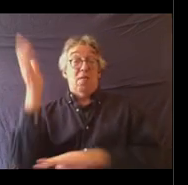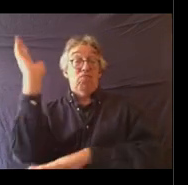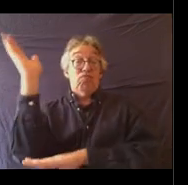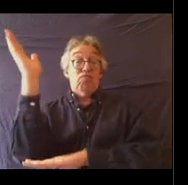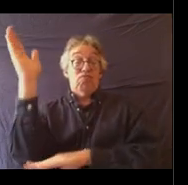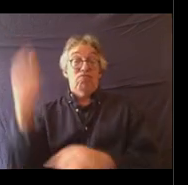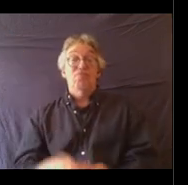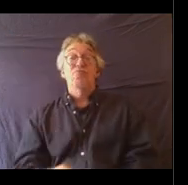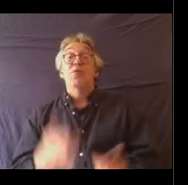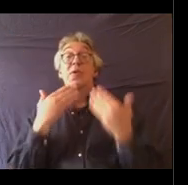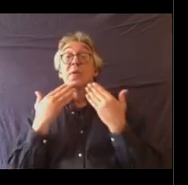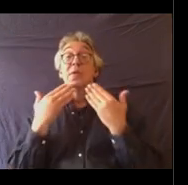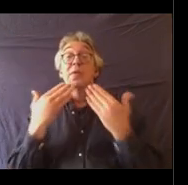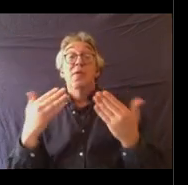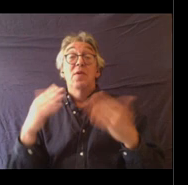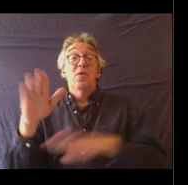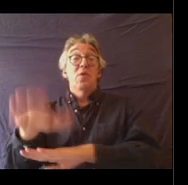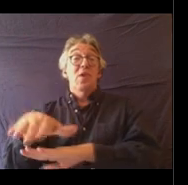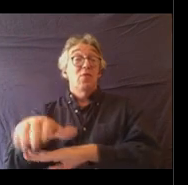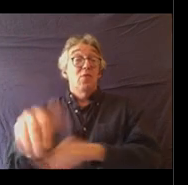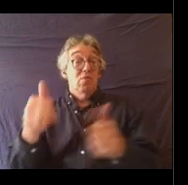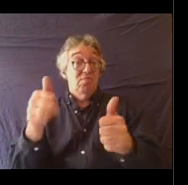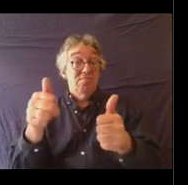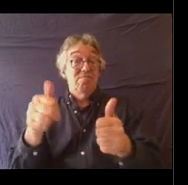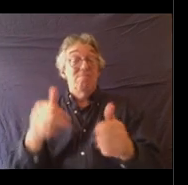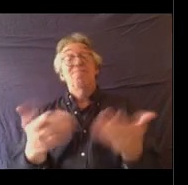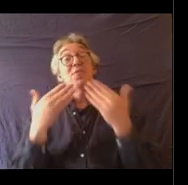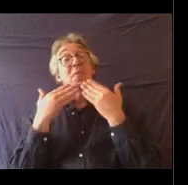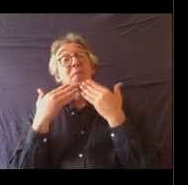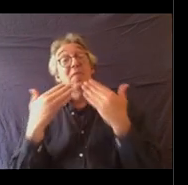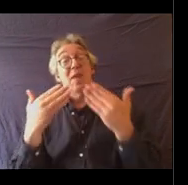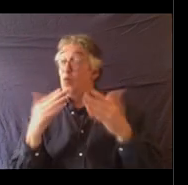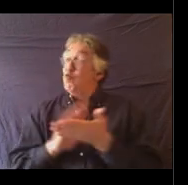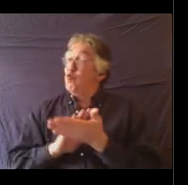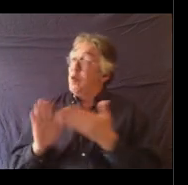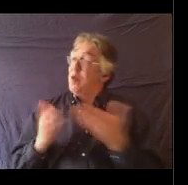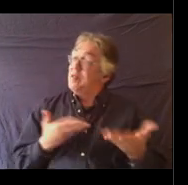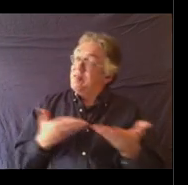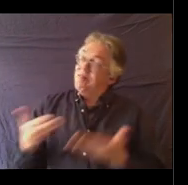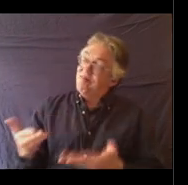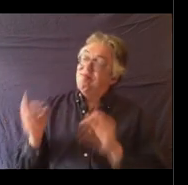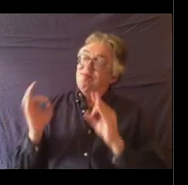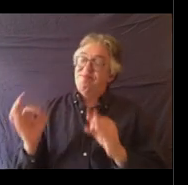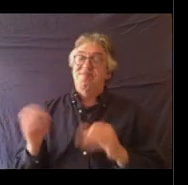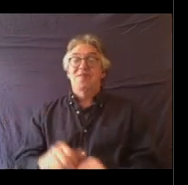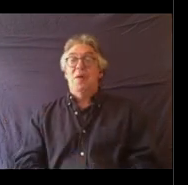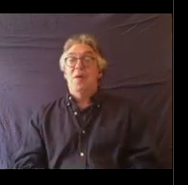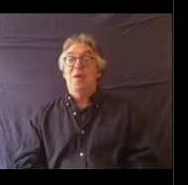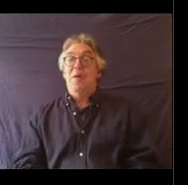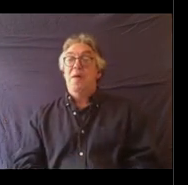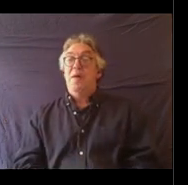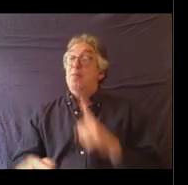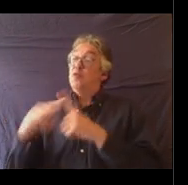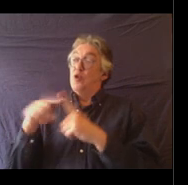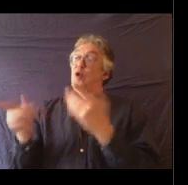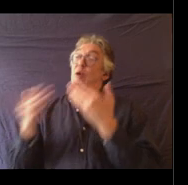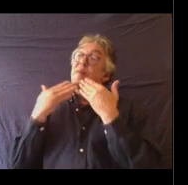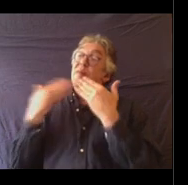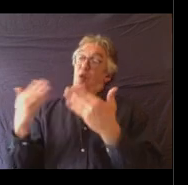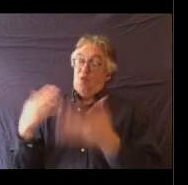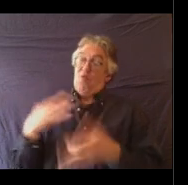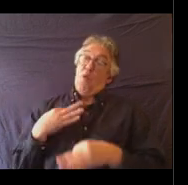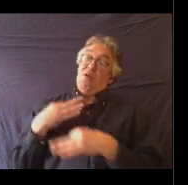Good afternoon to everybody. Thank you for this very nice introduction, Marie, and thank you also for this invitation